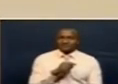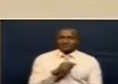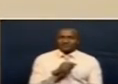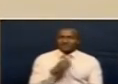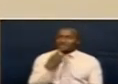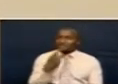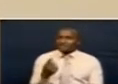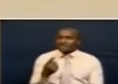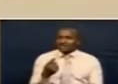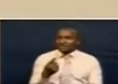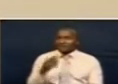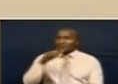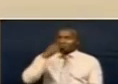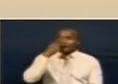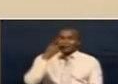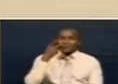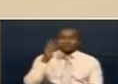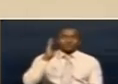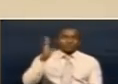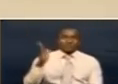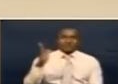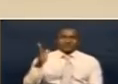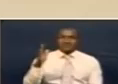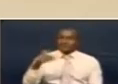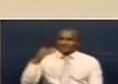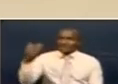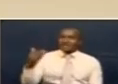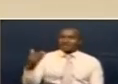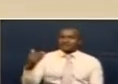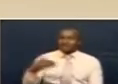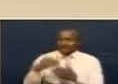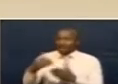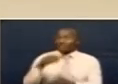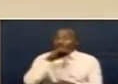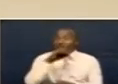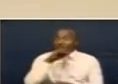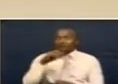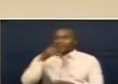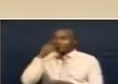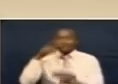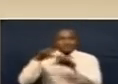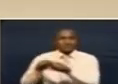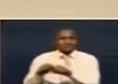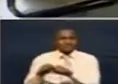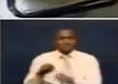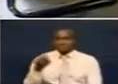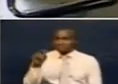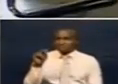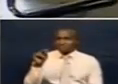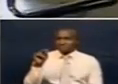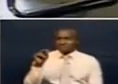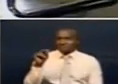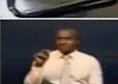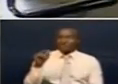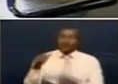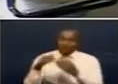specify that Kalonzo will be the next year after Raila's one term. It's